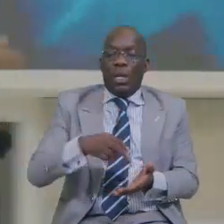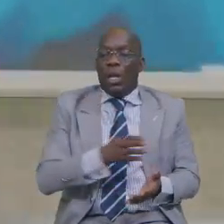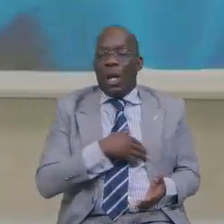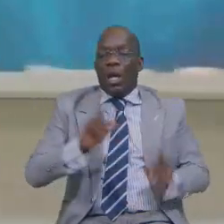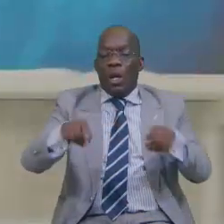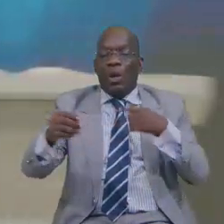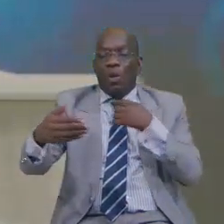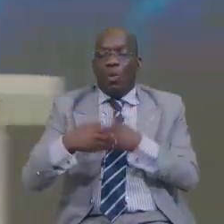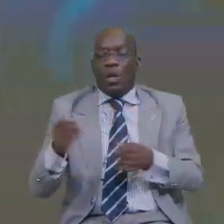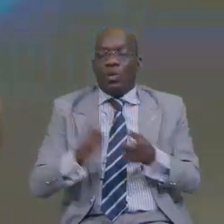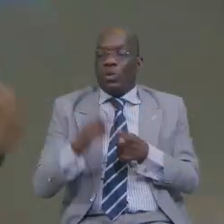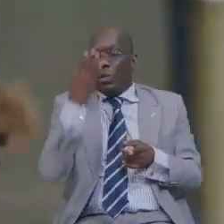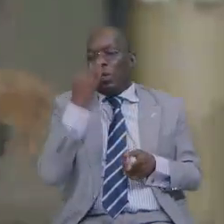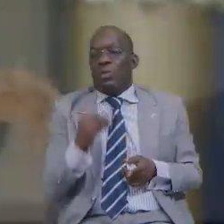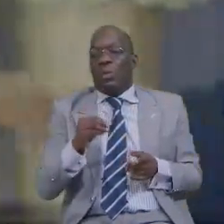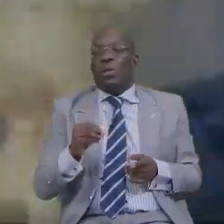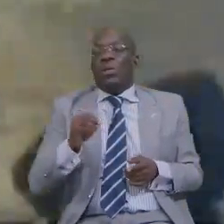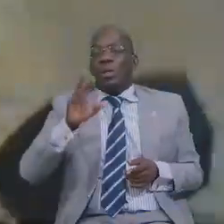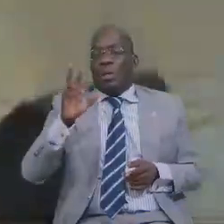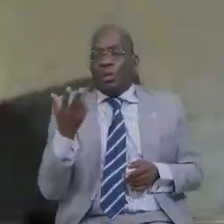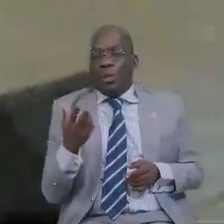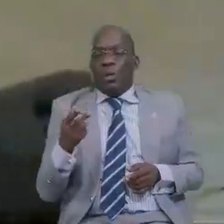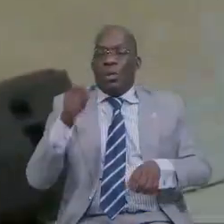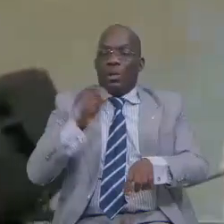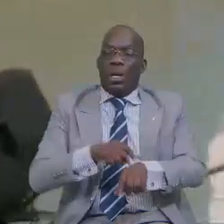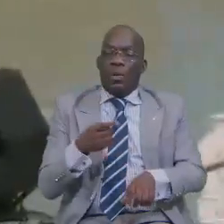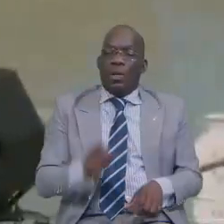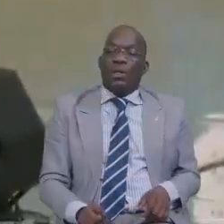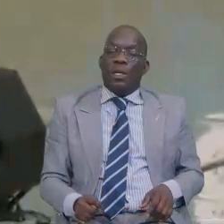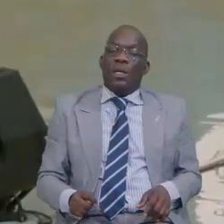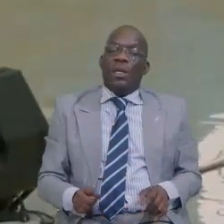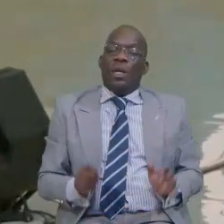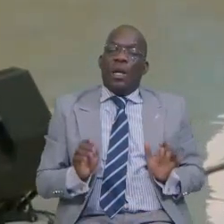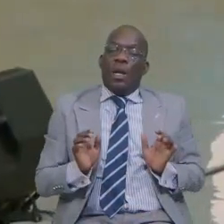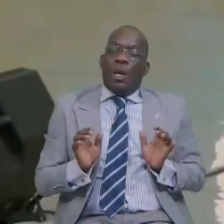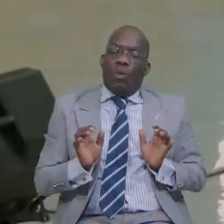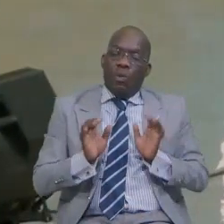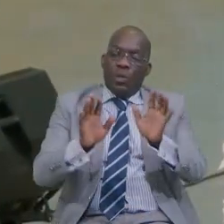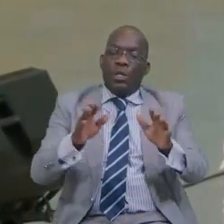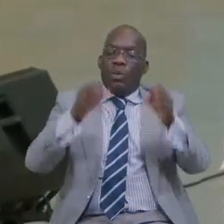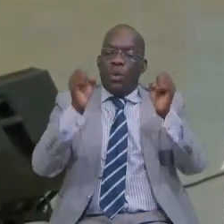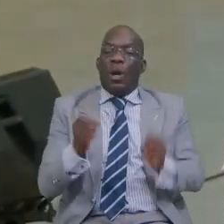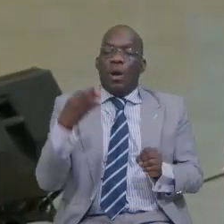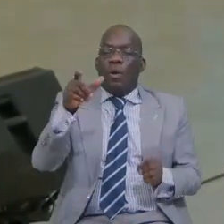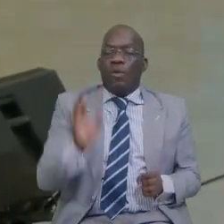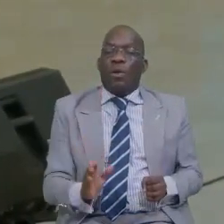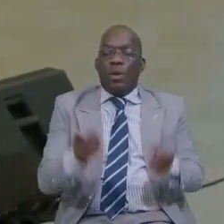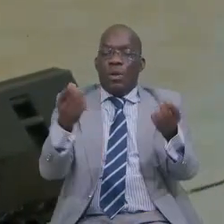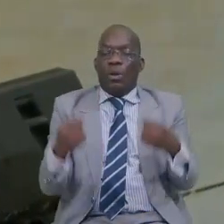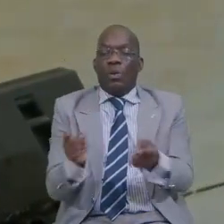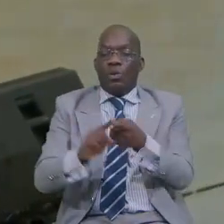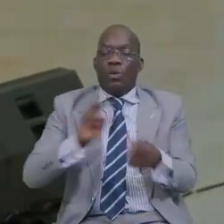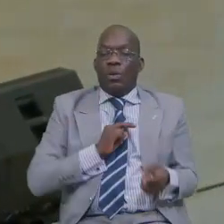third time, the compelling power of the Lord so comes on us that we have